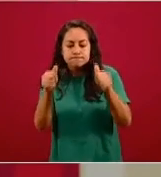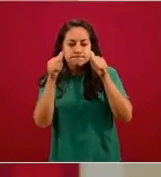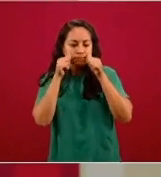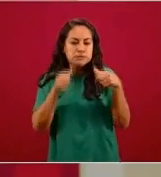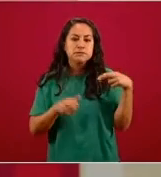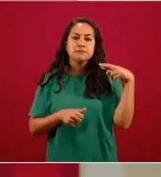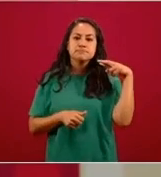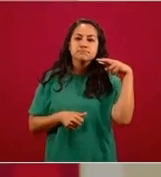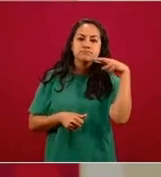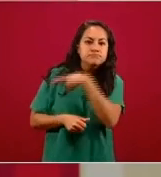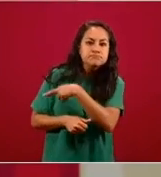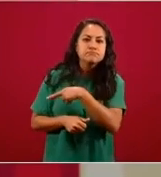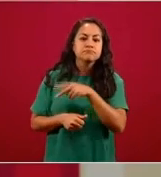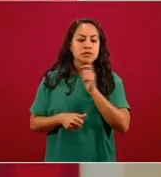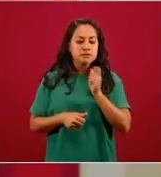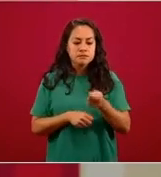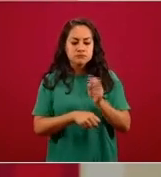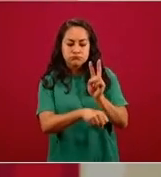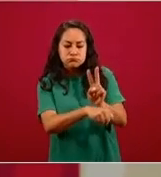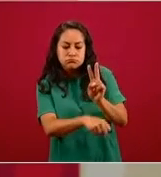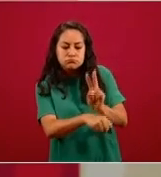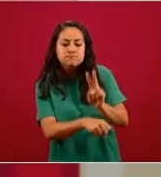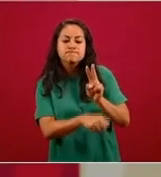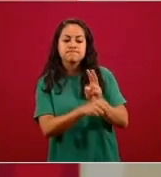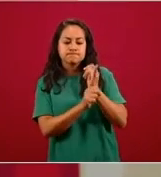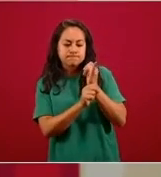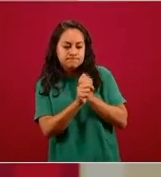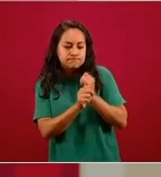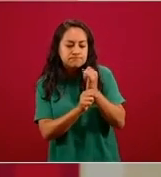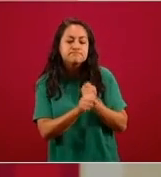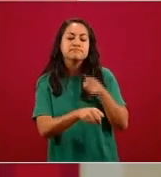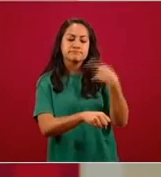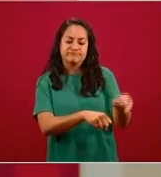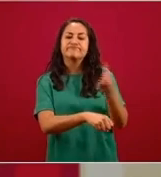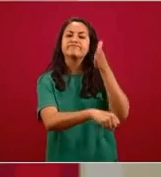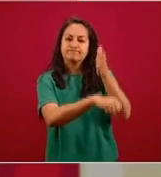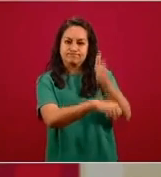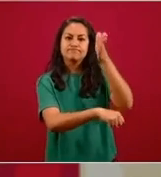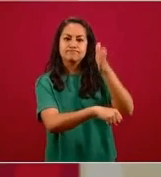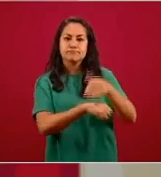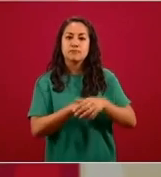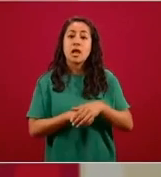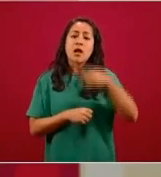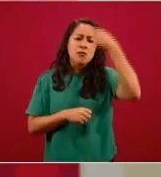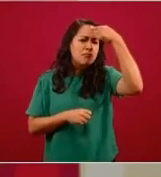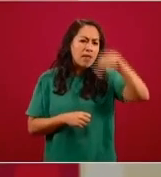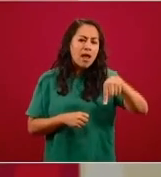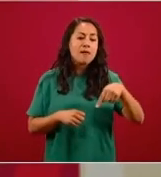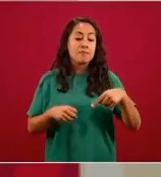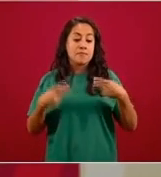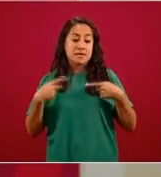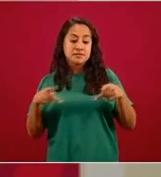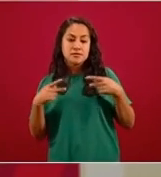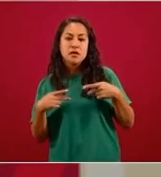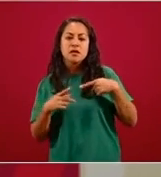really hope that all over the country, the different local and state